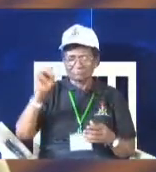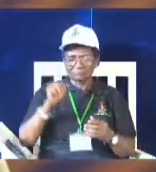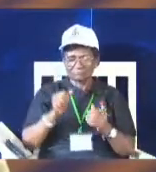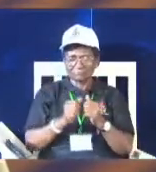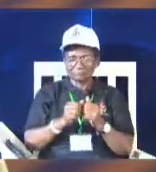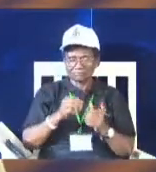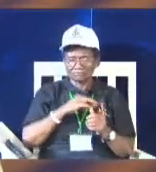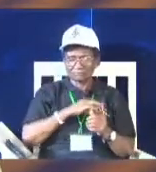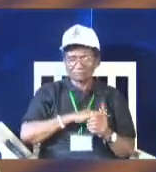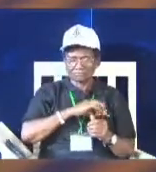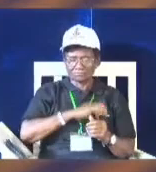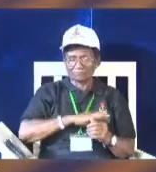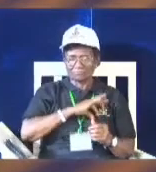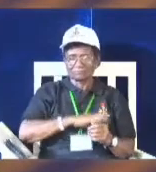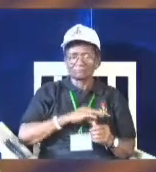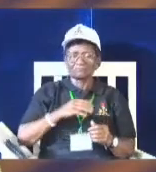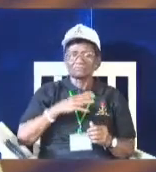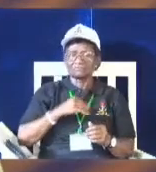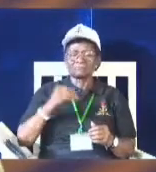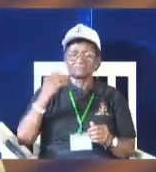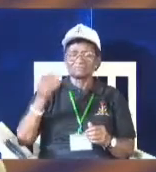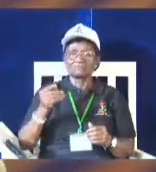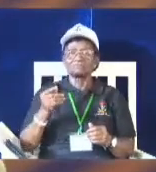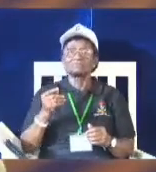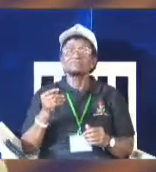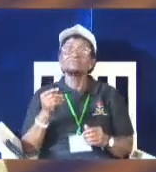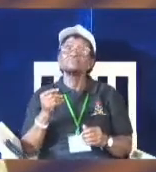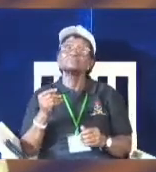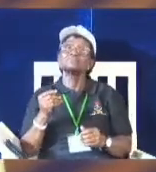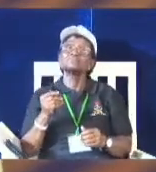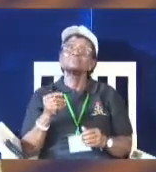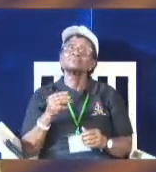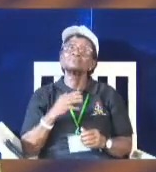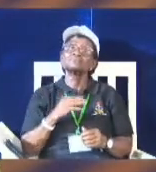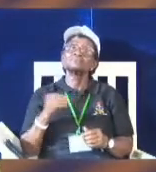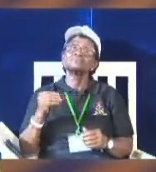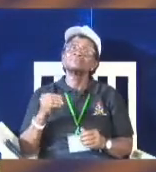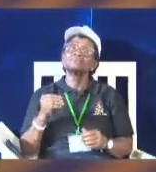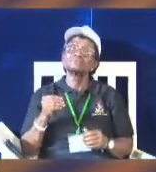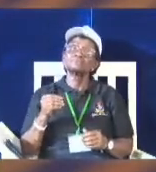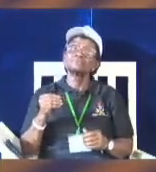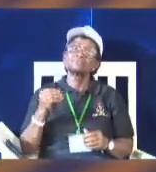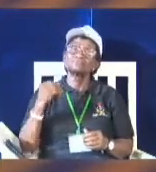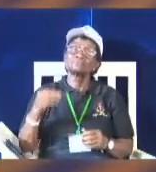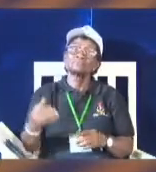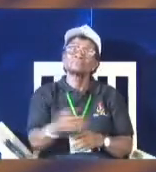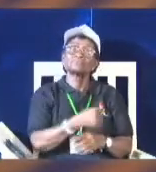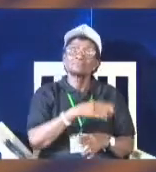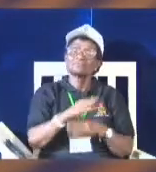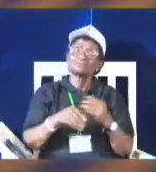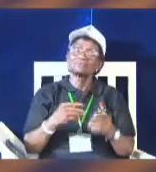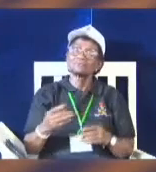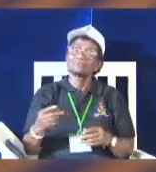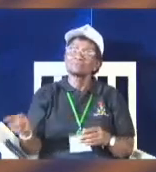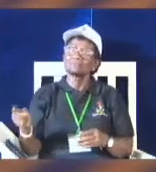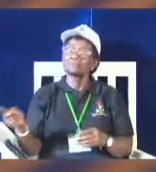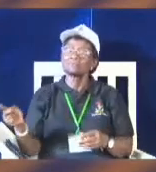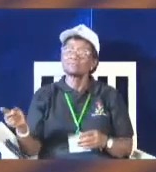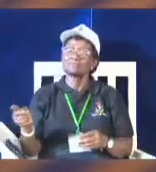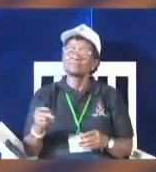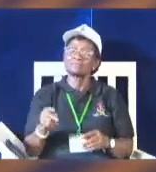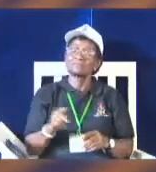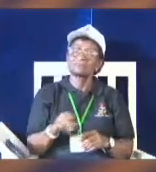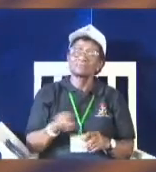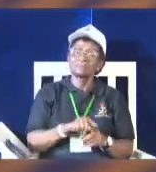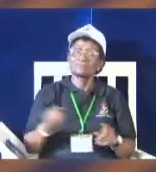they said he cannot go back to school, but he has burnt all his property. So he went home to see